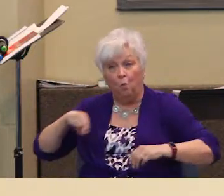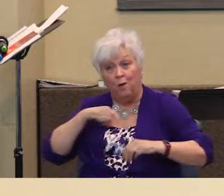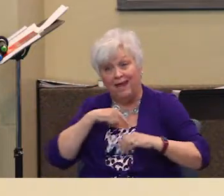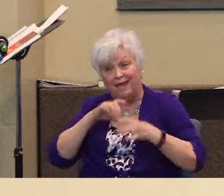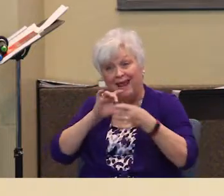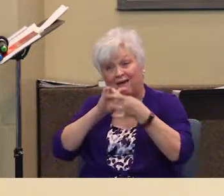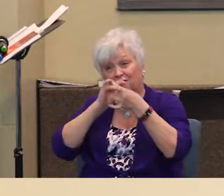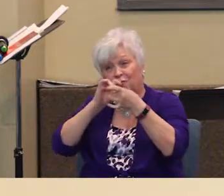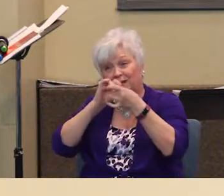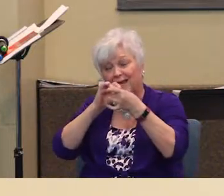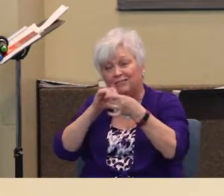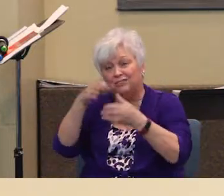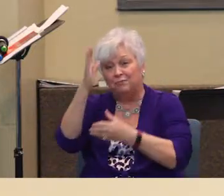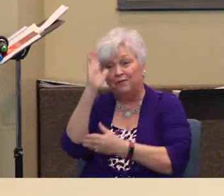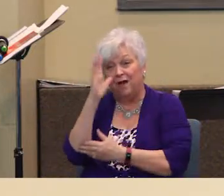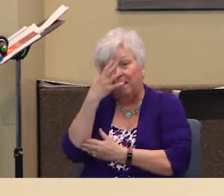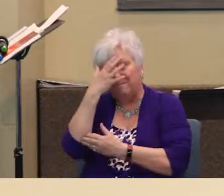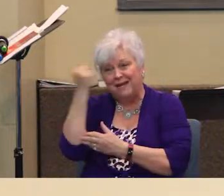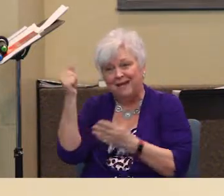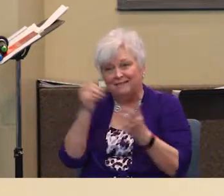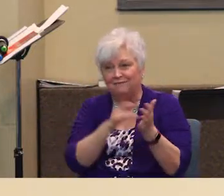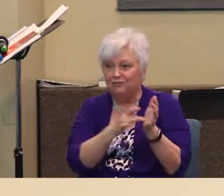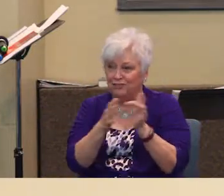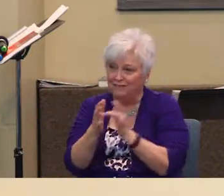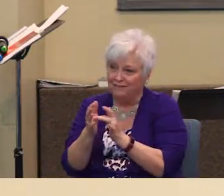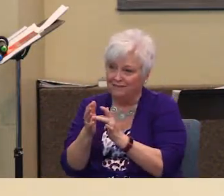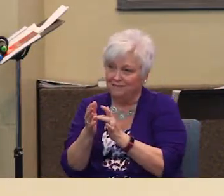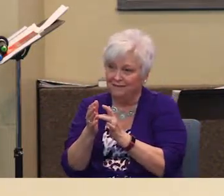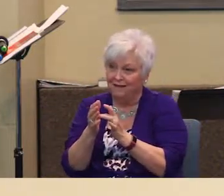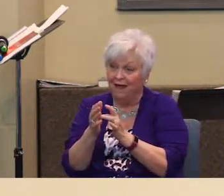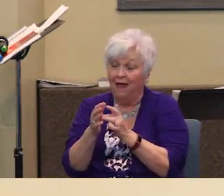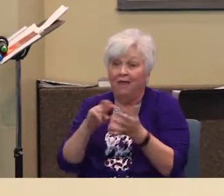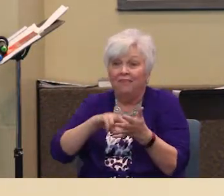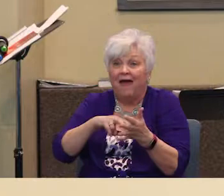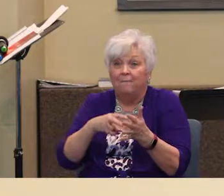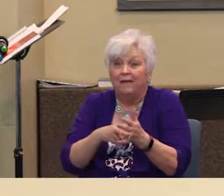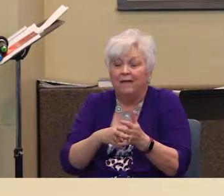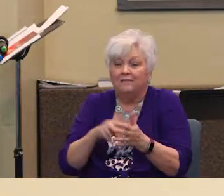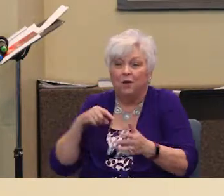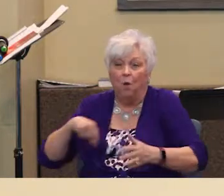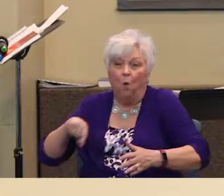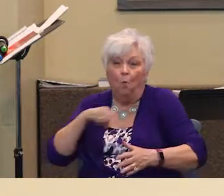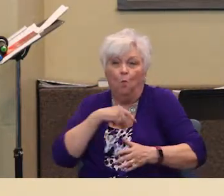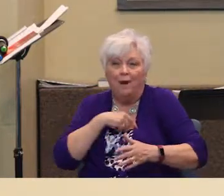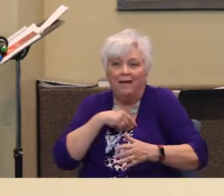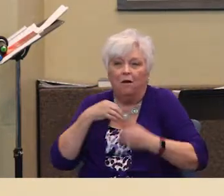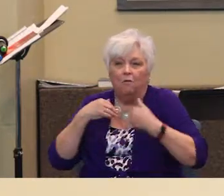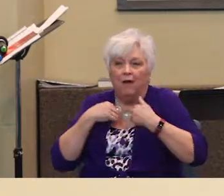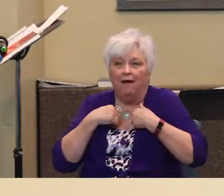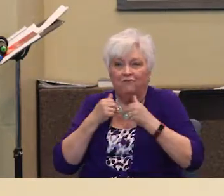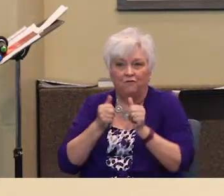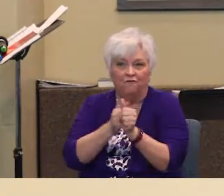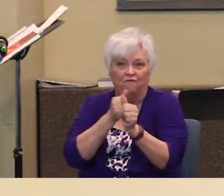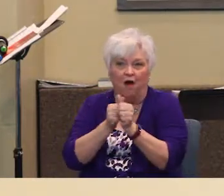because of what Jesus has done. That means this, that we don't have to follow a bunch of